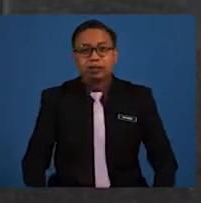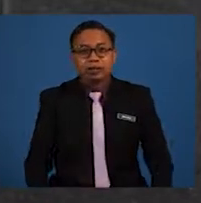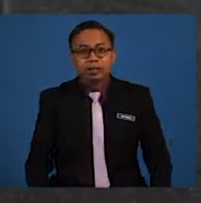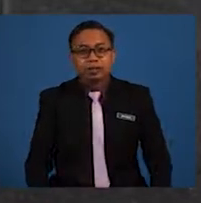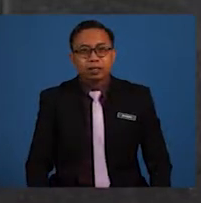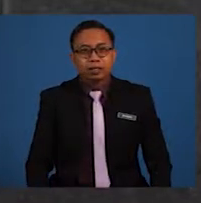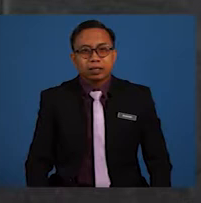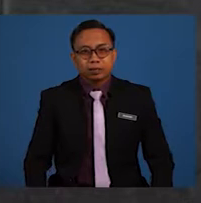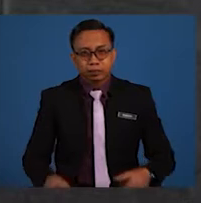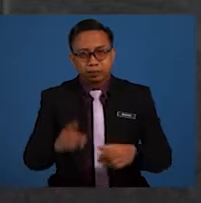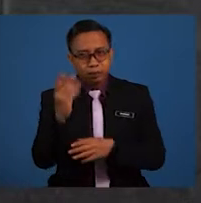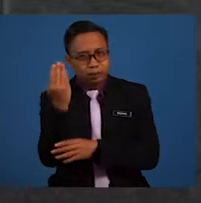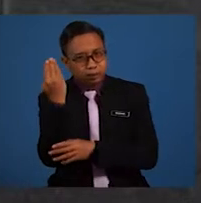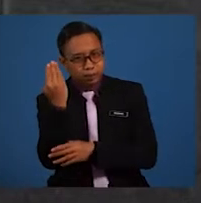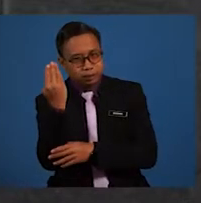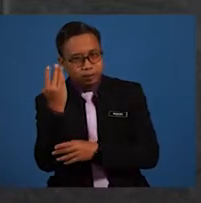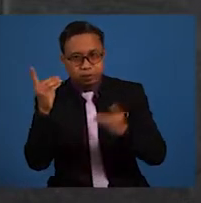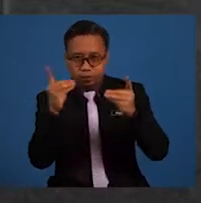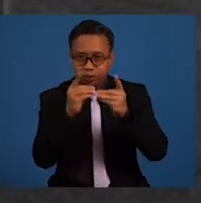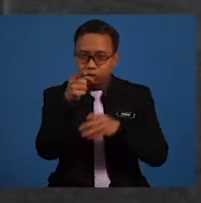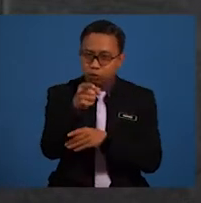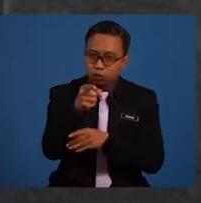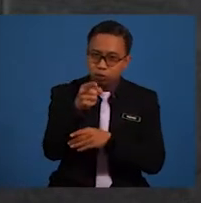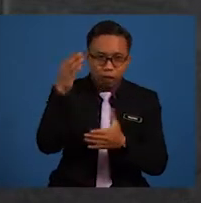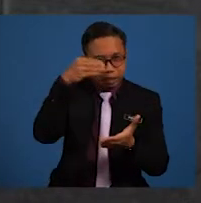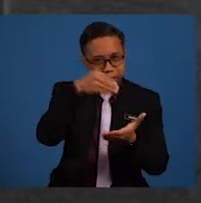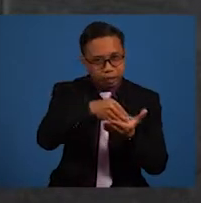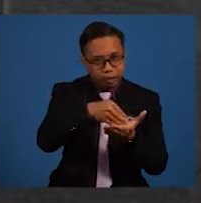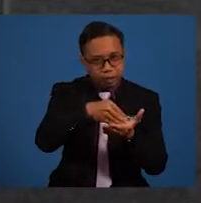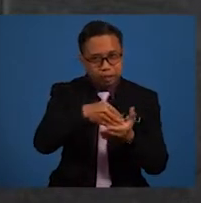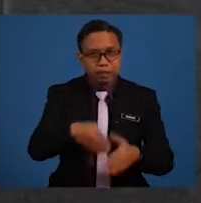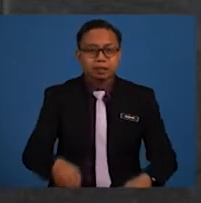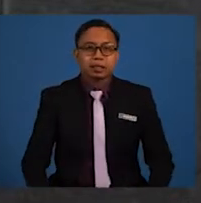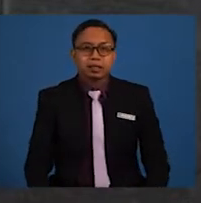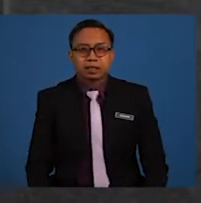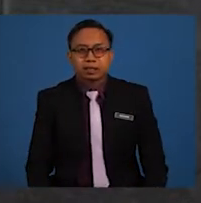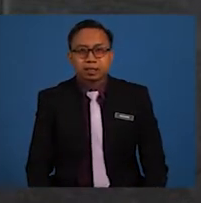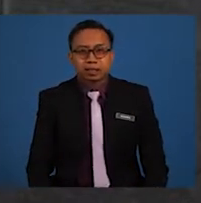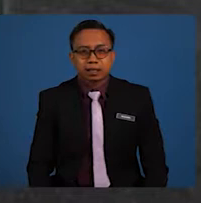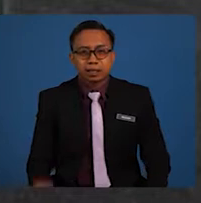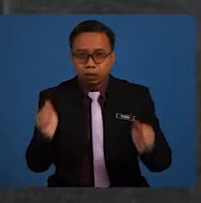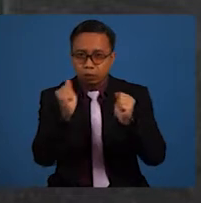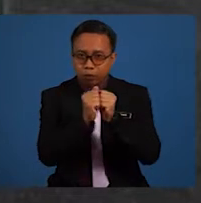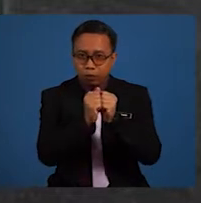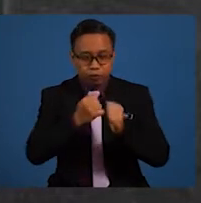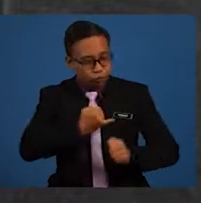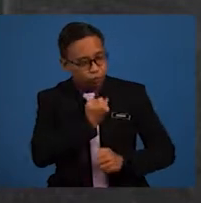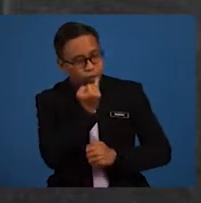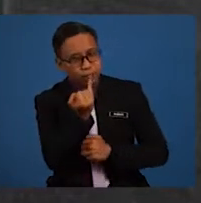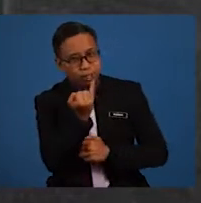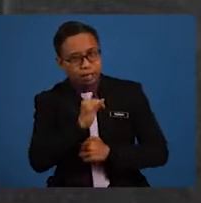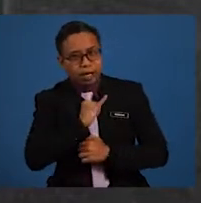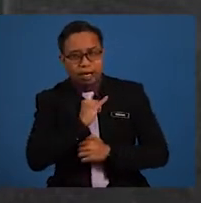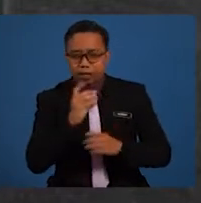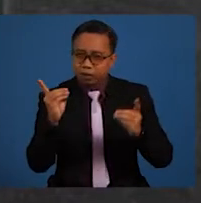Denied the possibility of seeing you again makes me giddy. With joy,